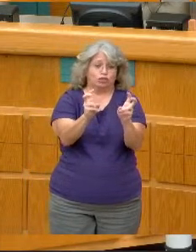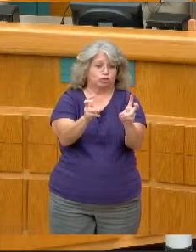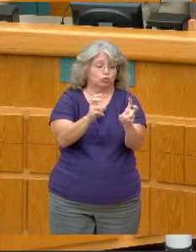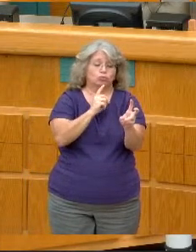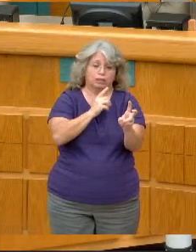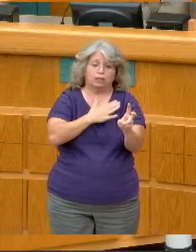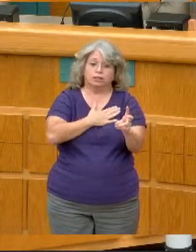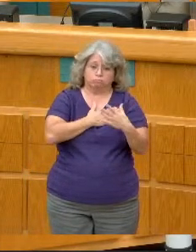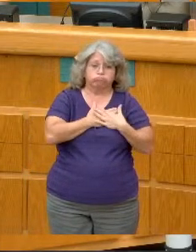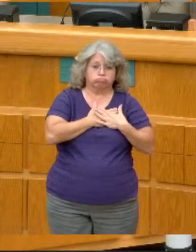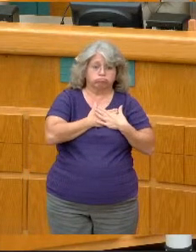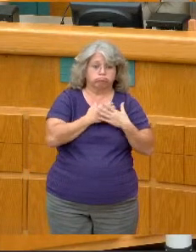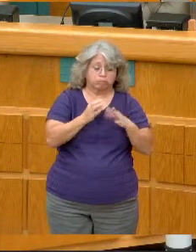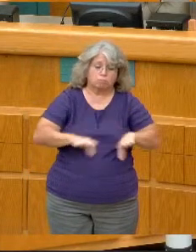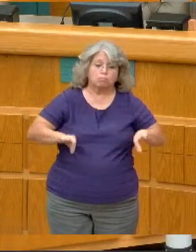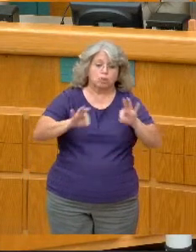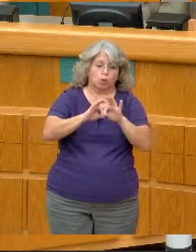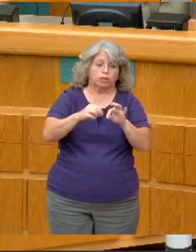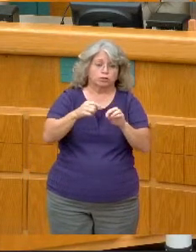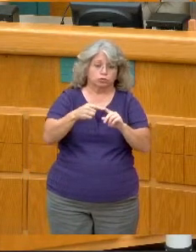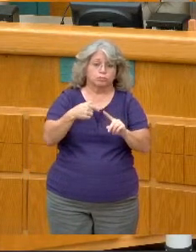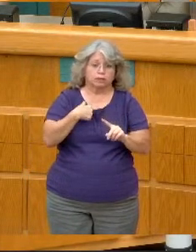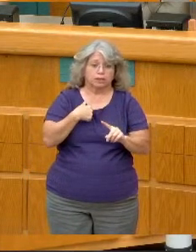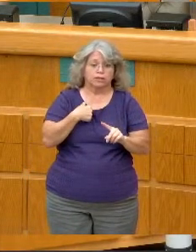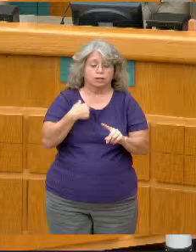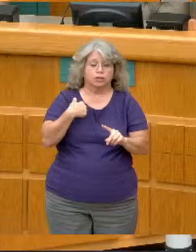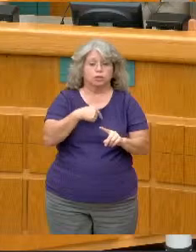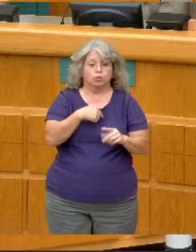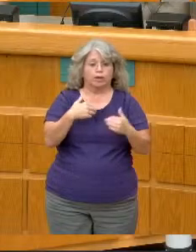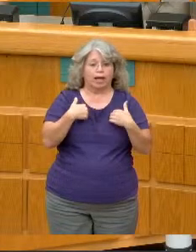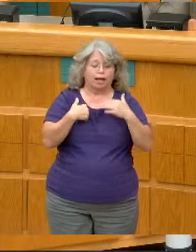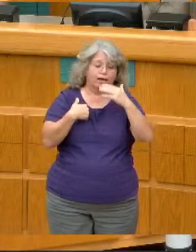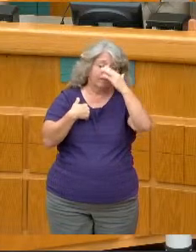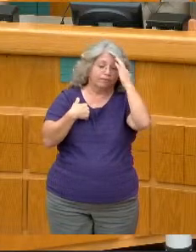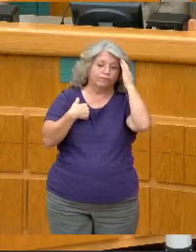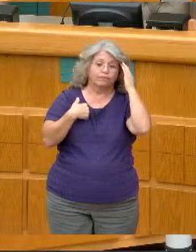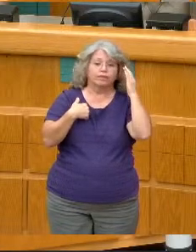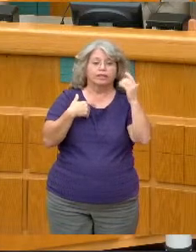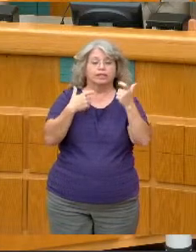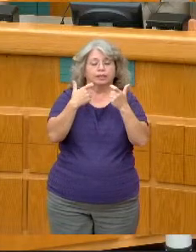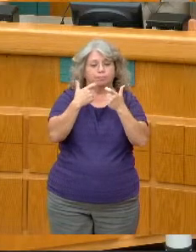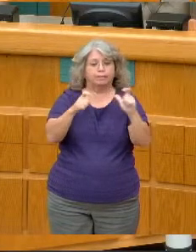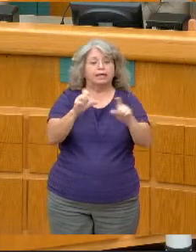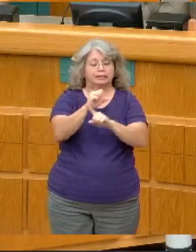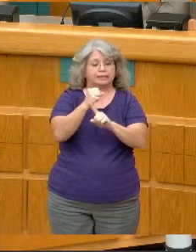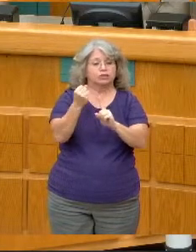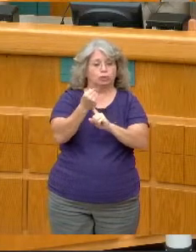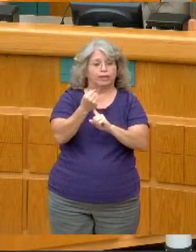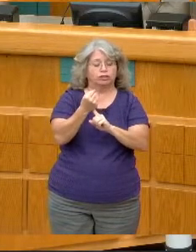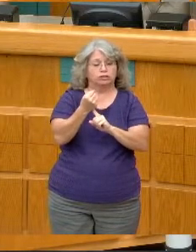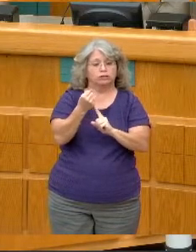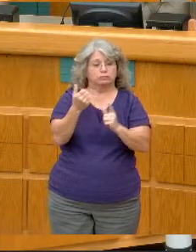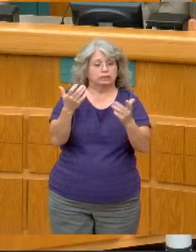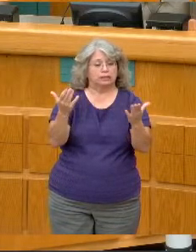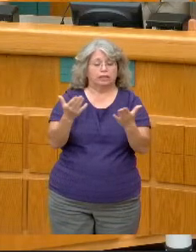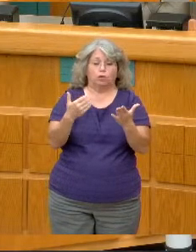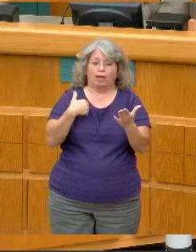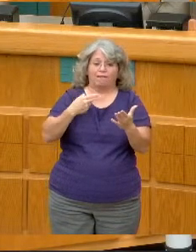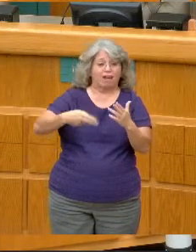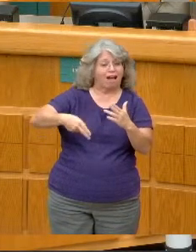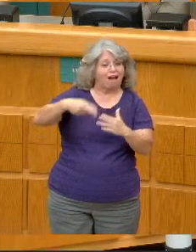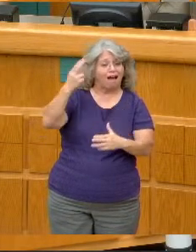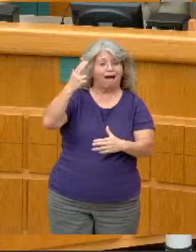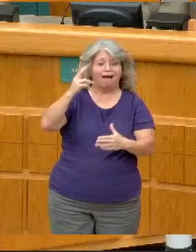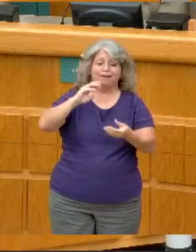Equity Reports. I want you to know that this particular subject is near and dear to my heart. And we have